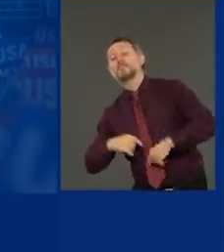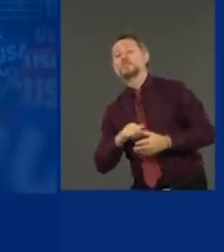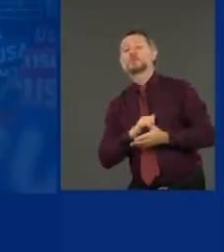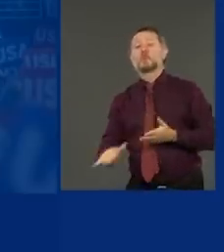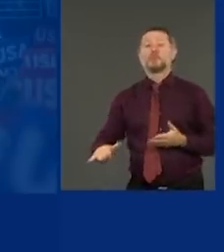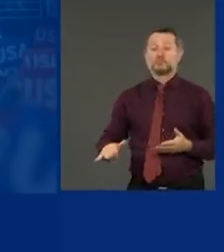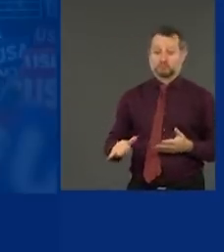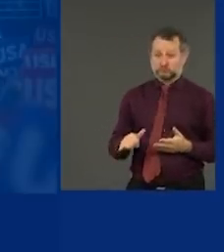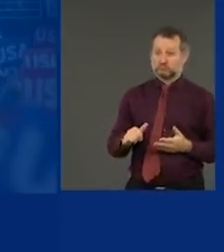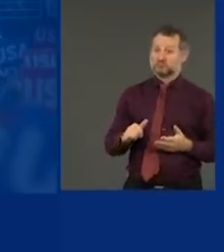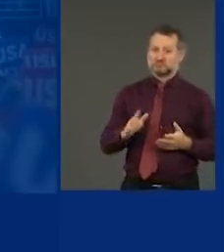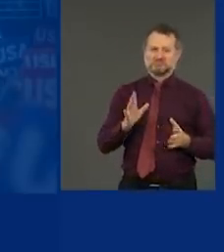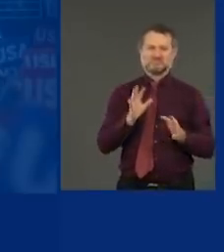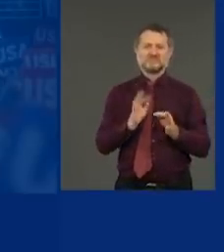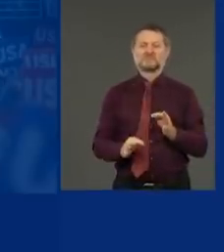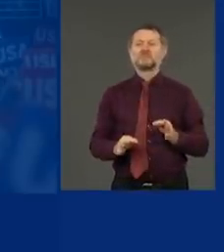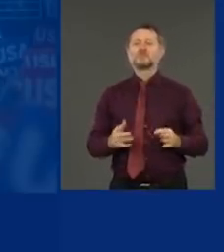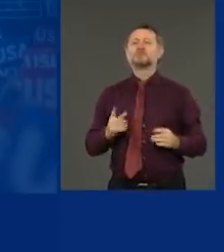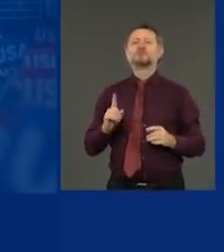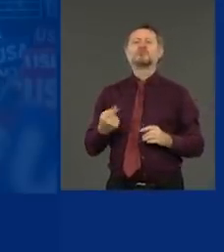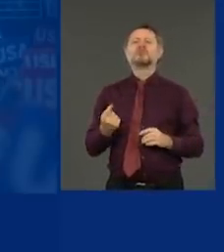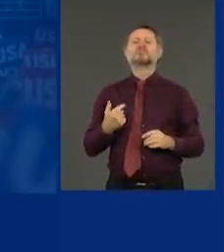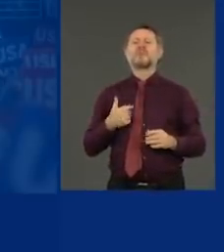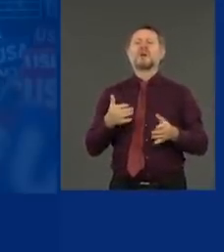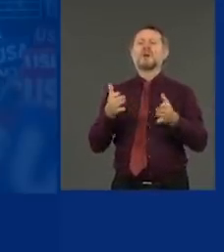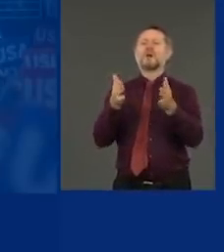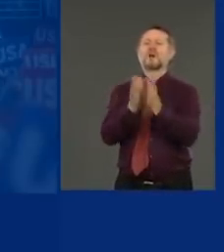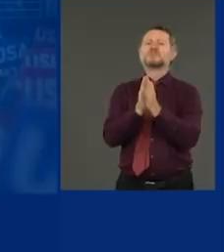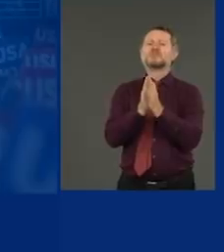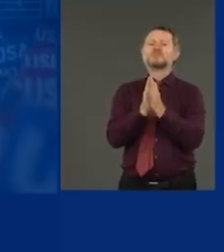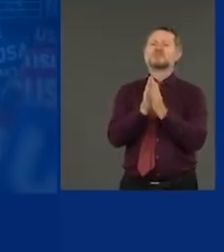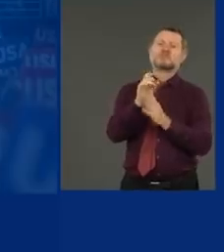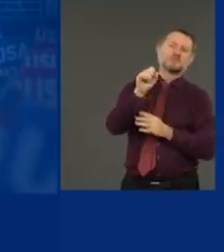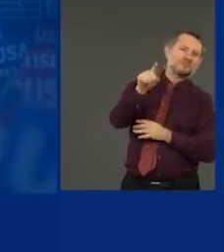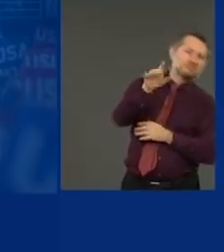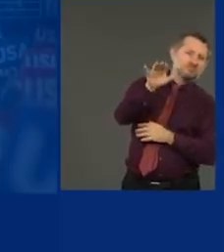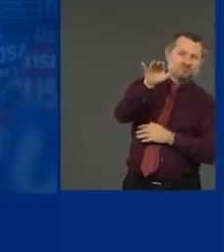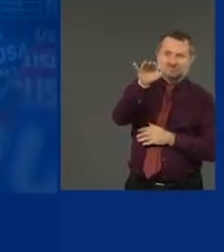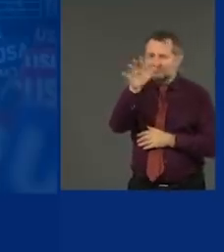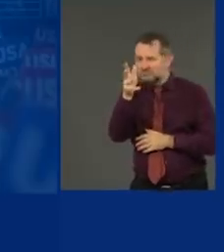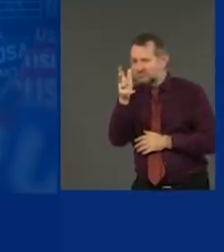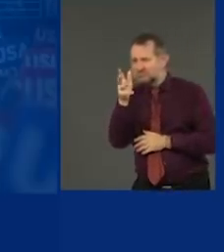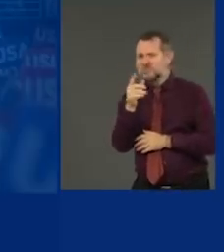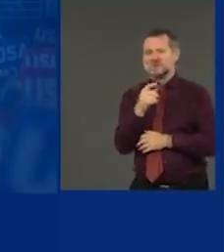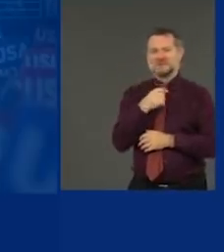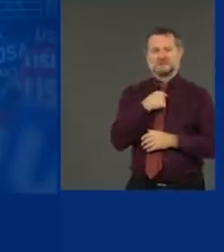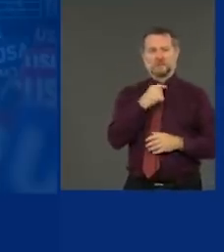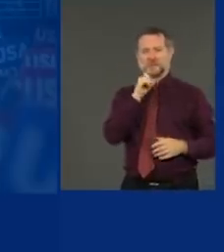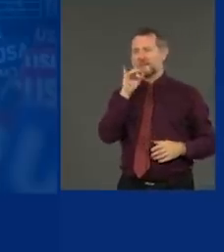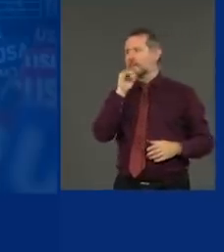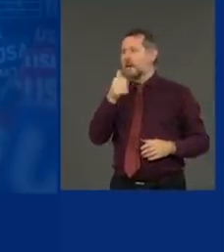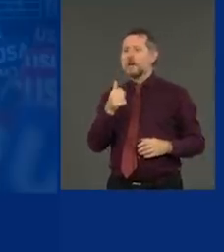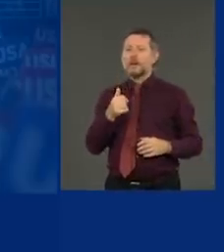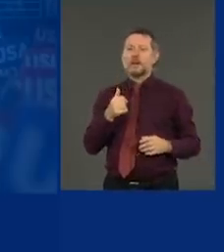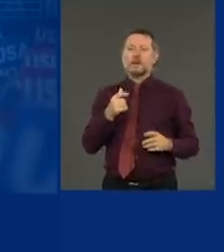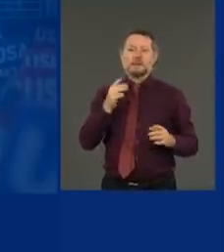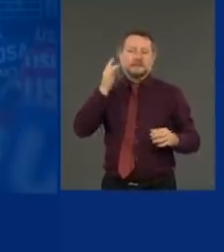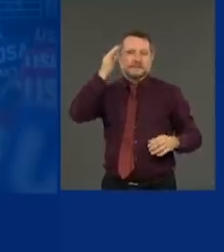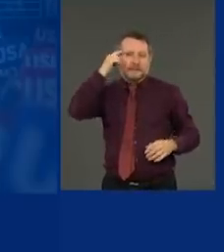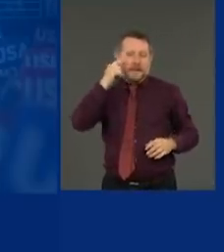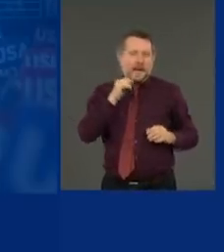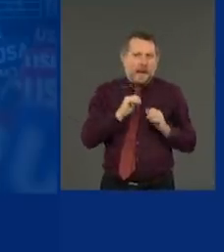I just asked the question. I didn't talk about it before. It wasn't